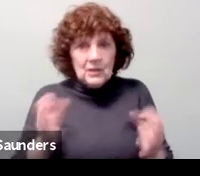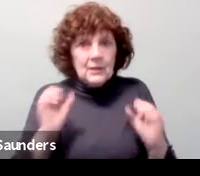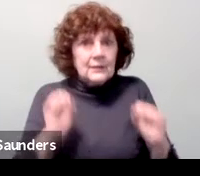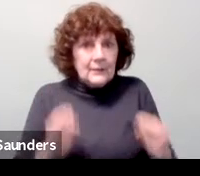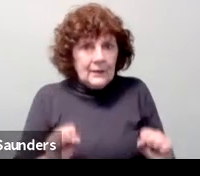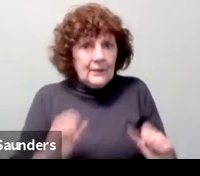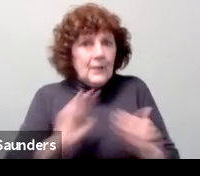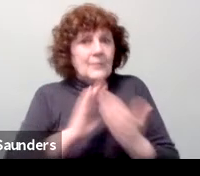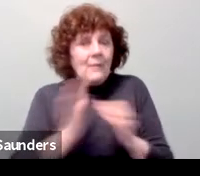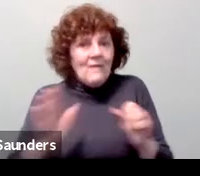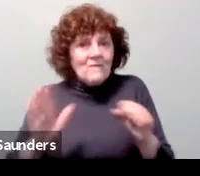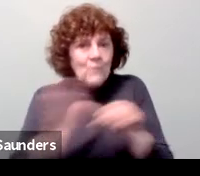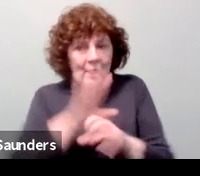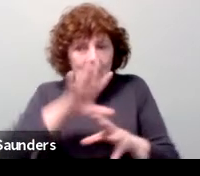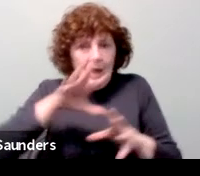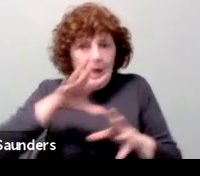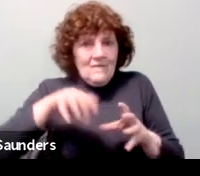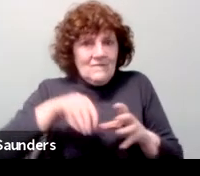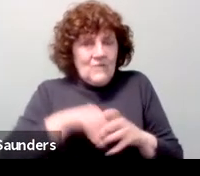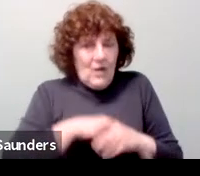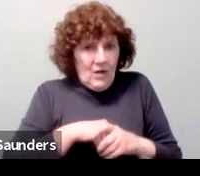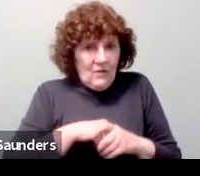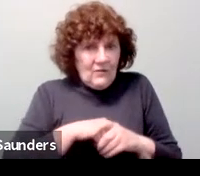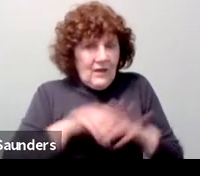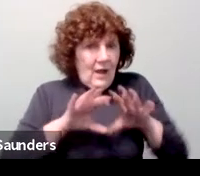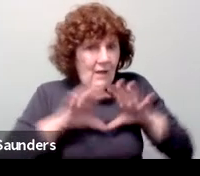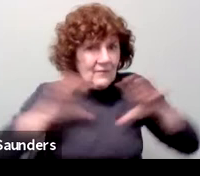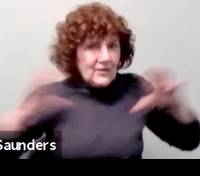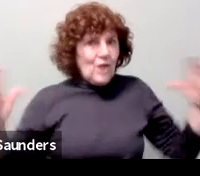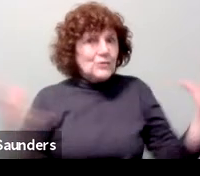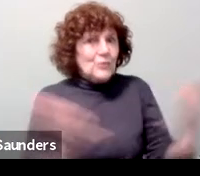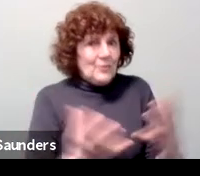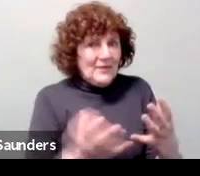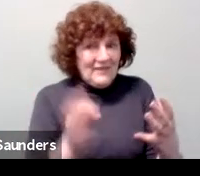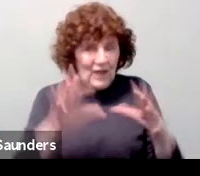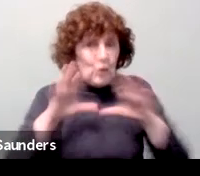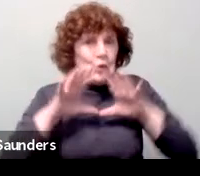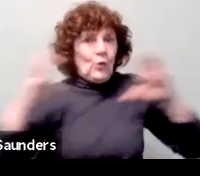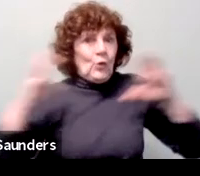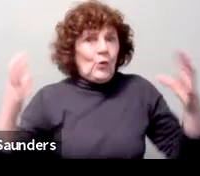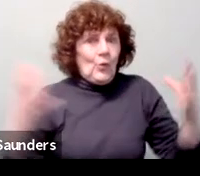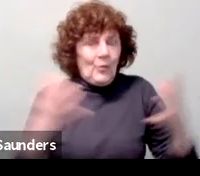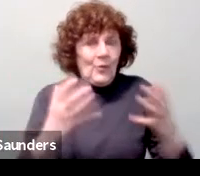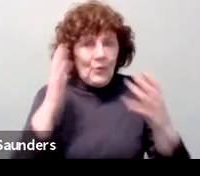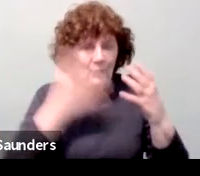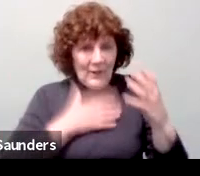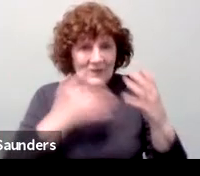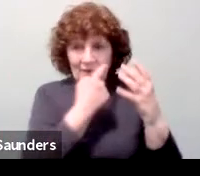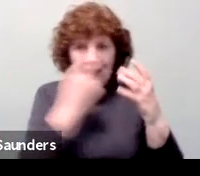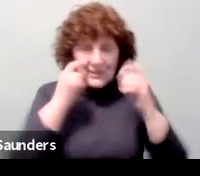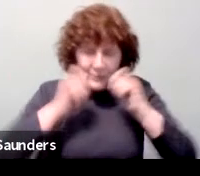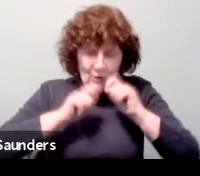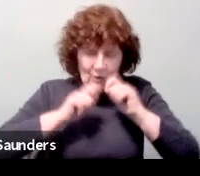a part of a society if that society will only open its eyes and